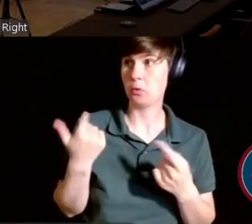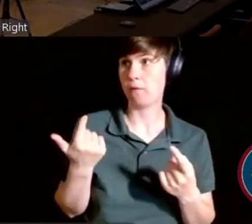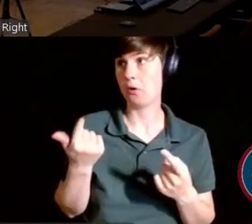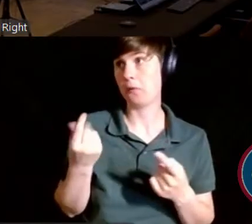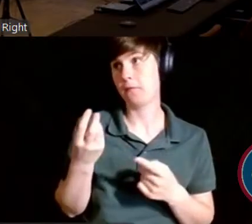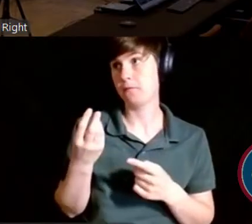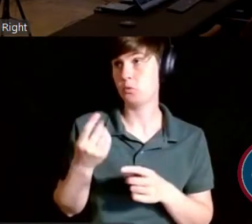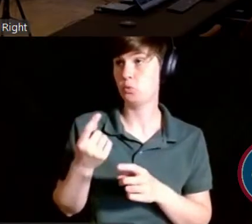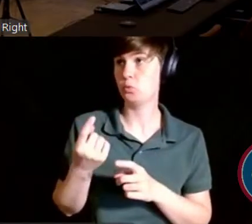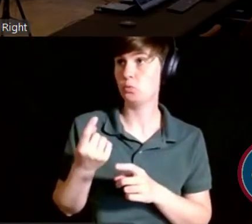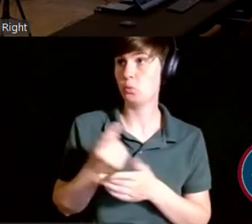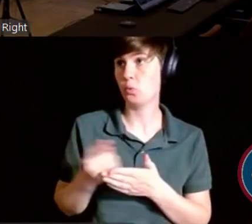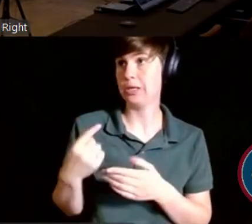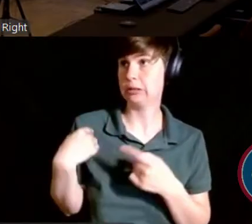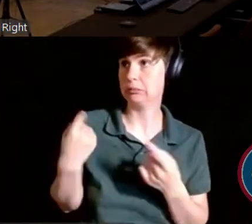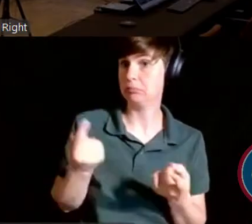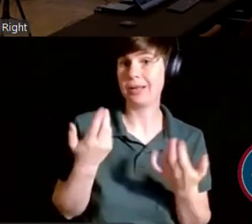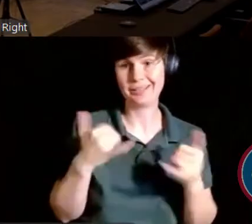That